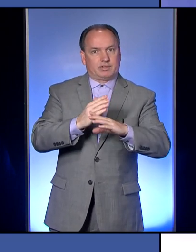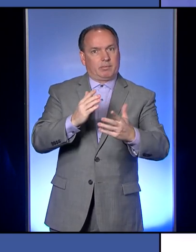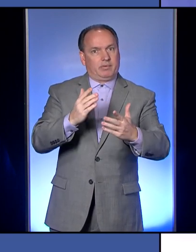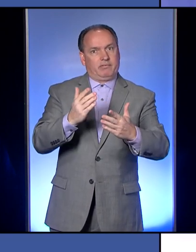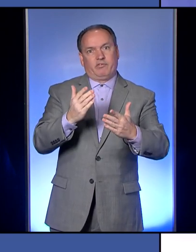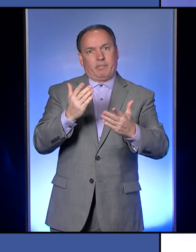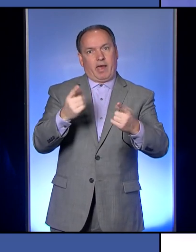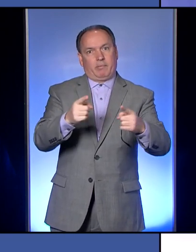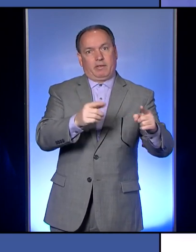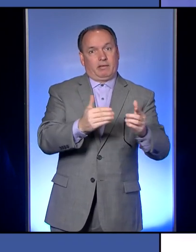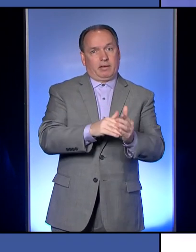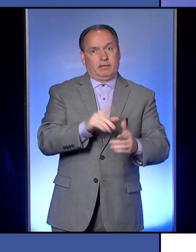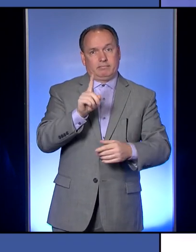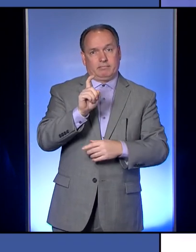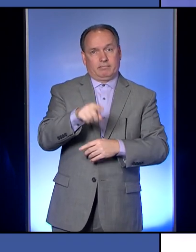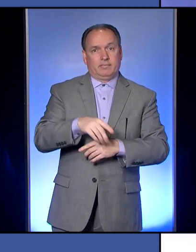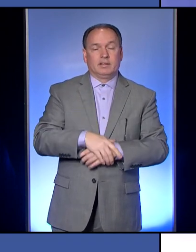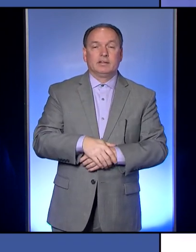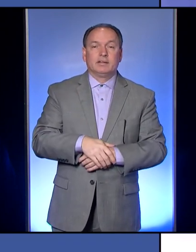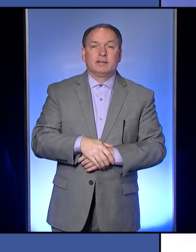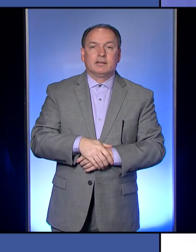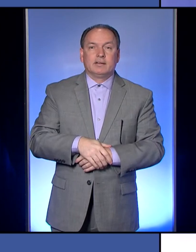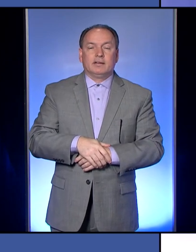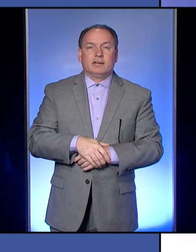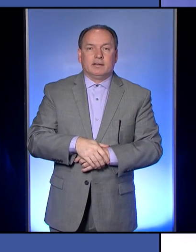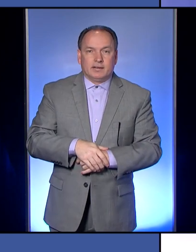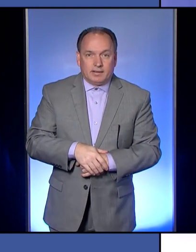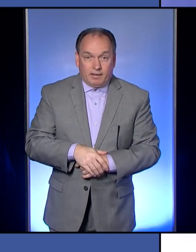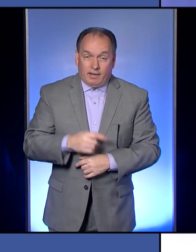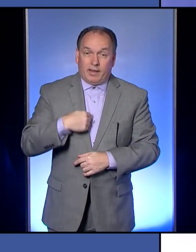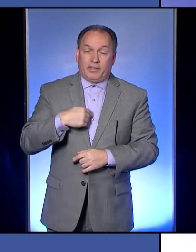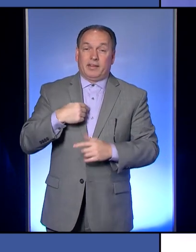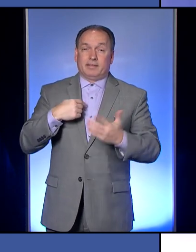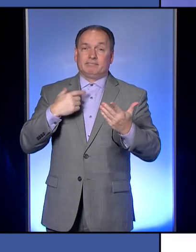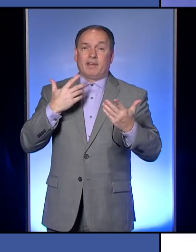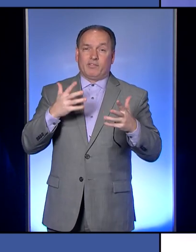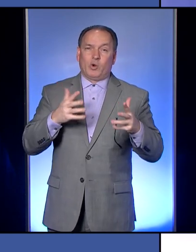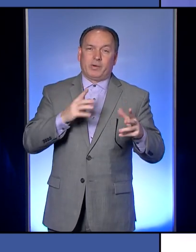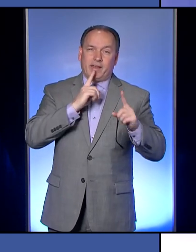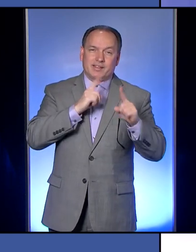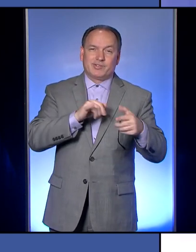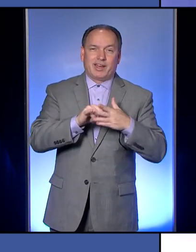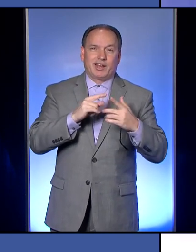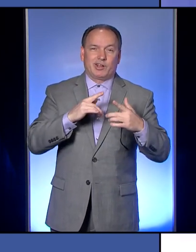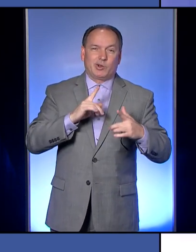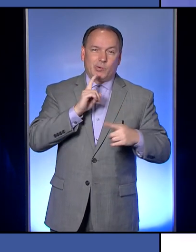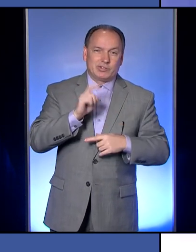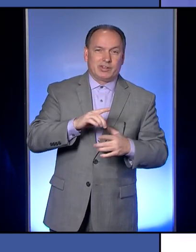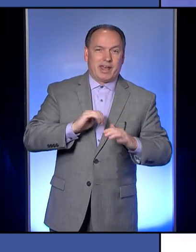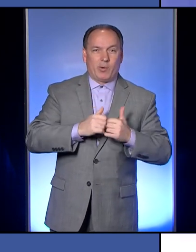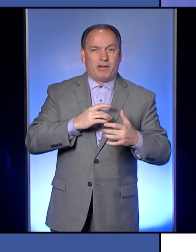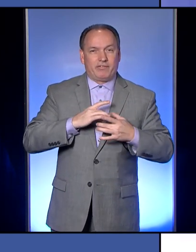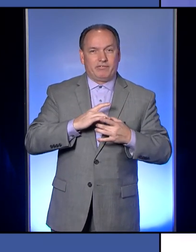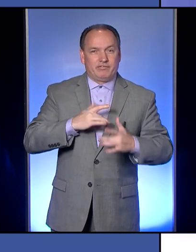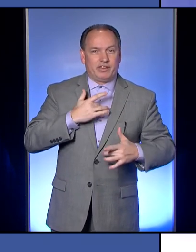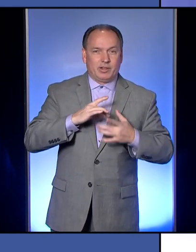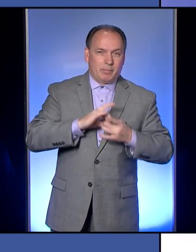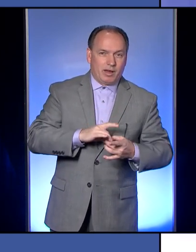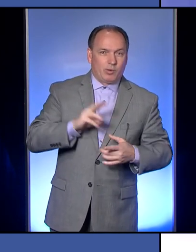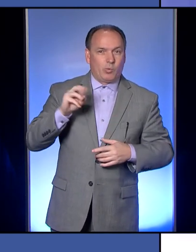again? You know, I think I've kind of answered that question already and how I feel about Wabtec and what they're doing right